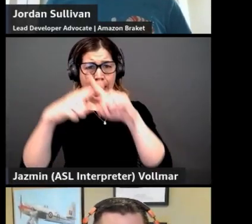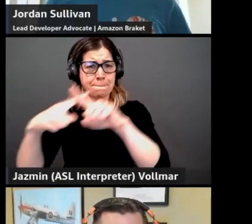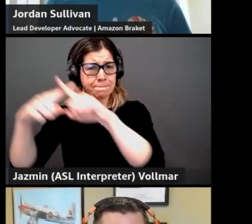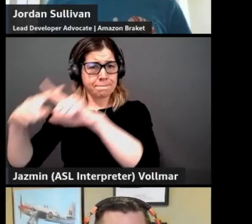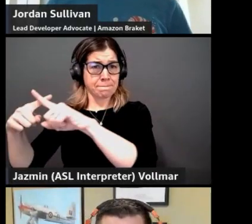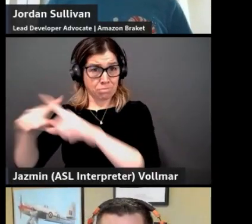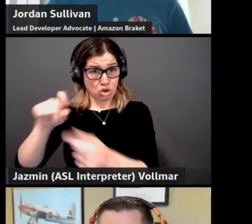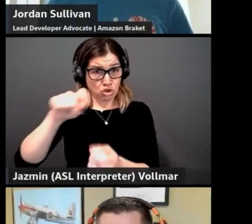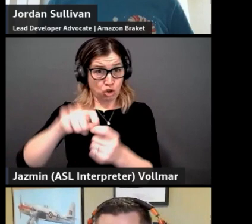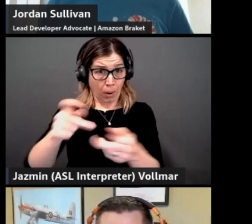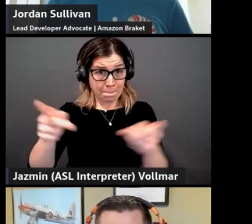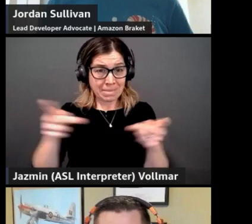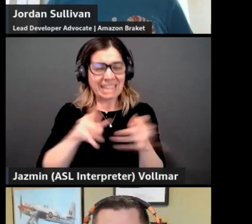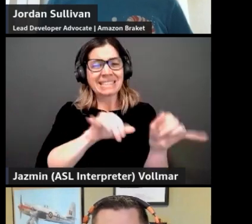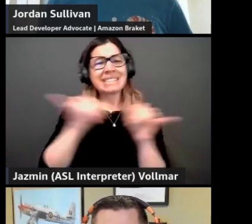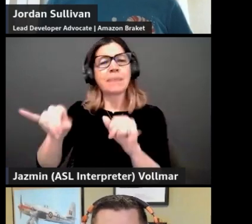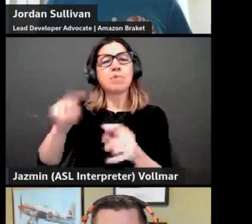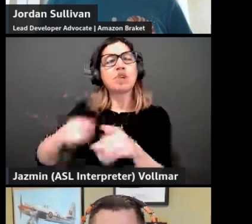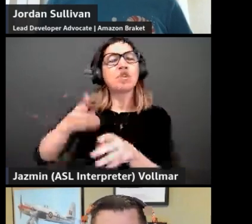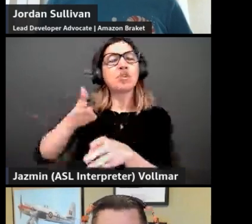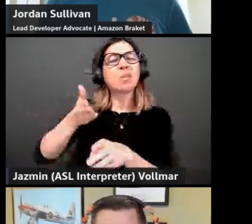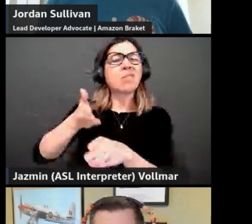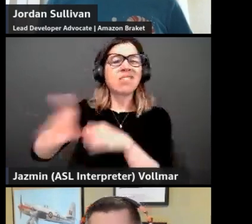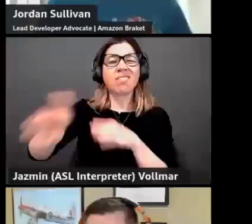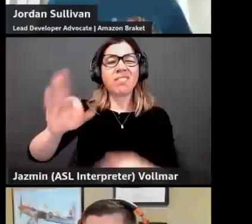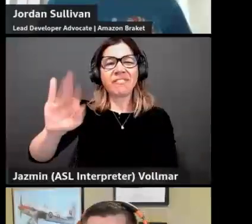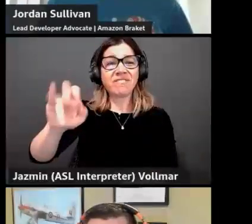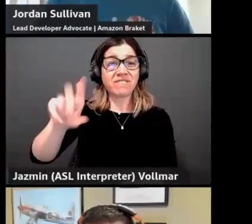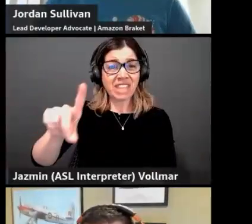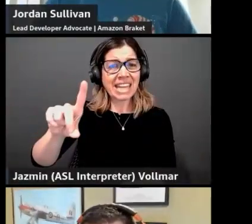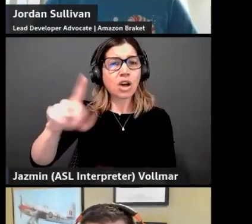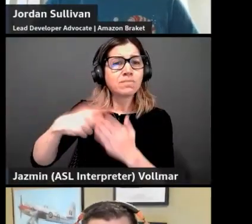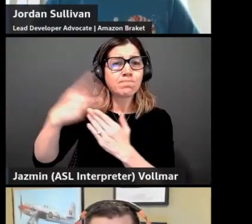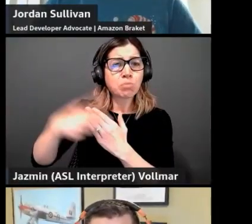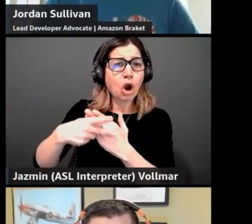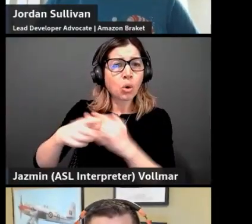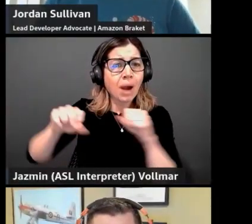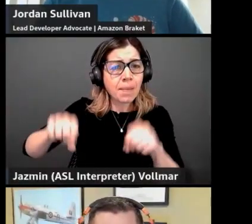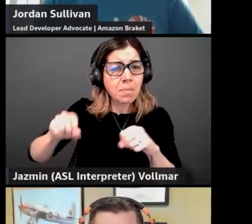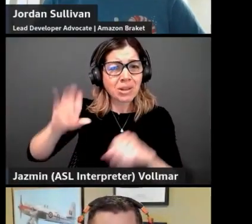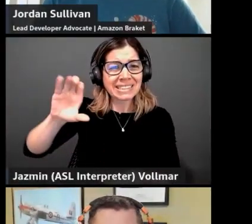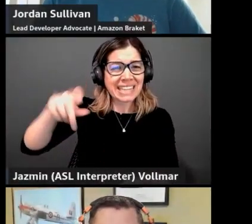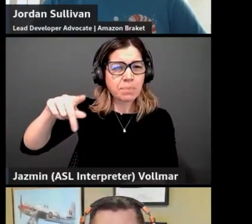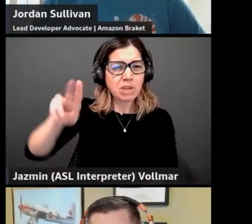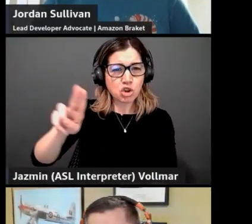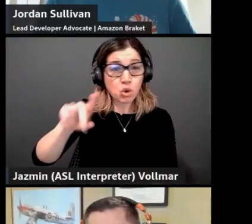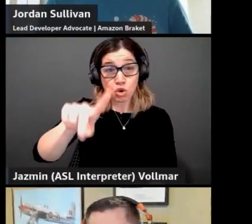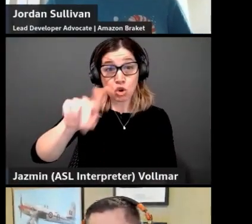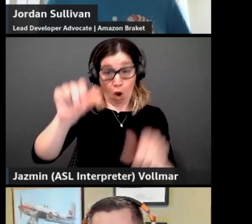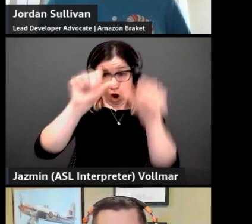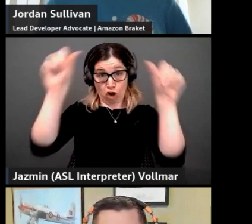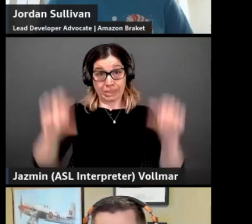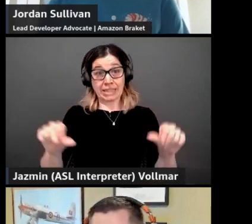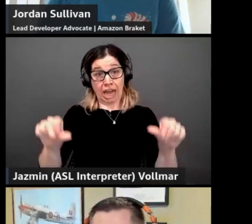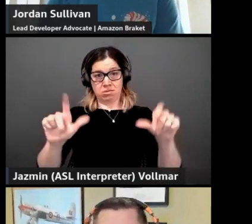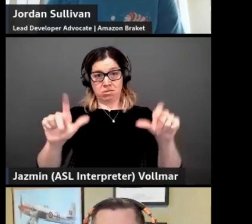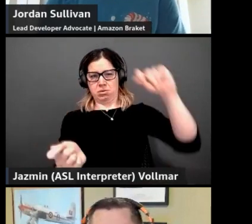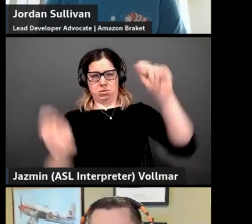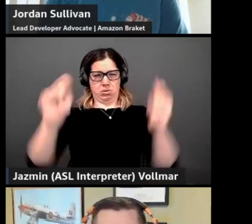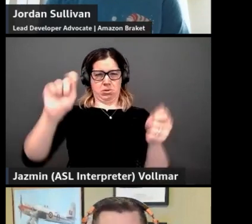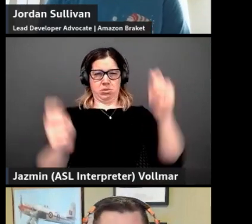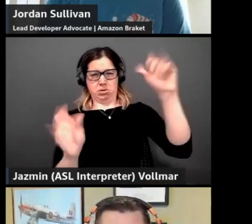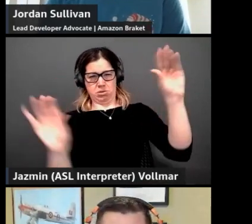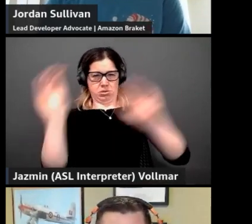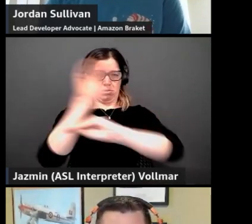to field programmable CPUs, where you can kind of change the architecture. In this case, you're changing the